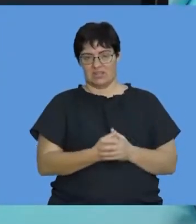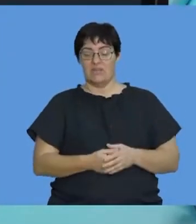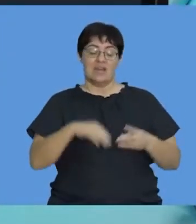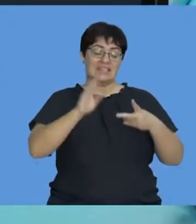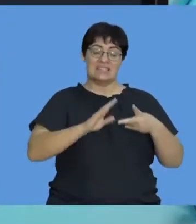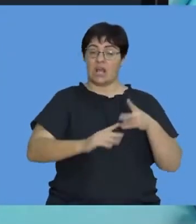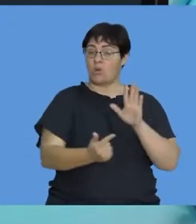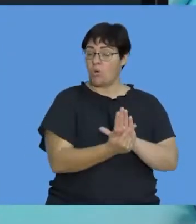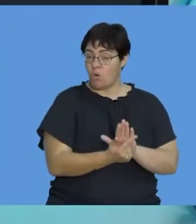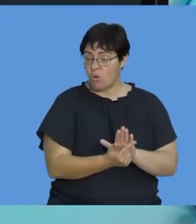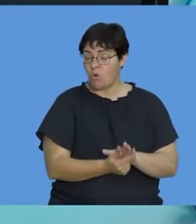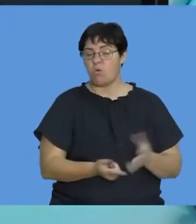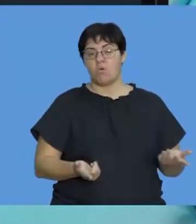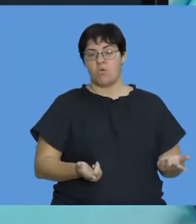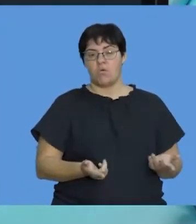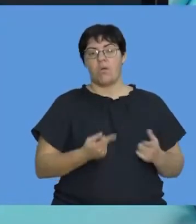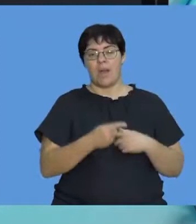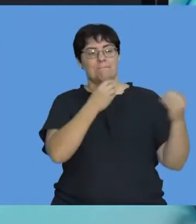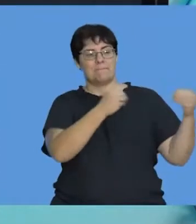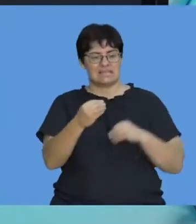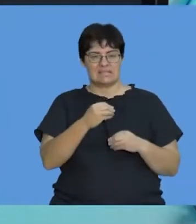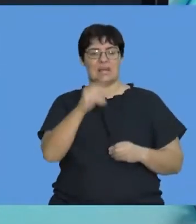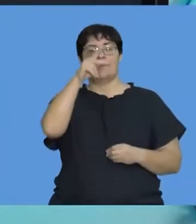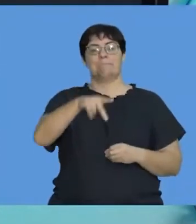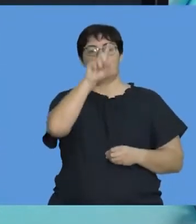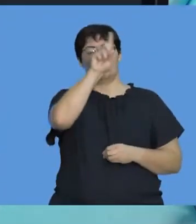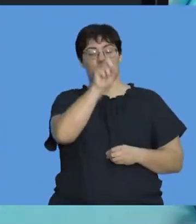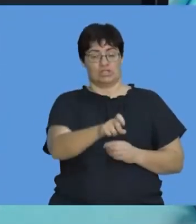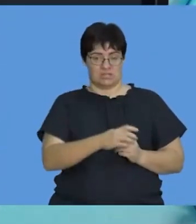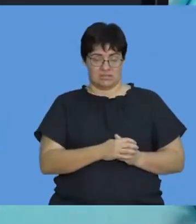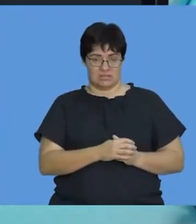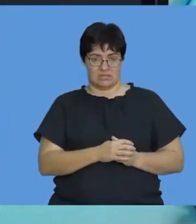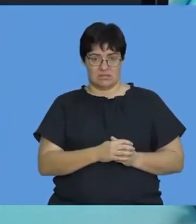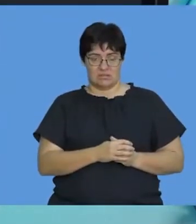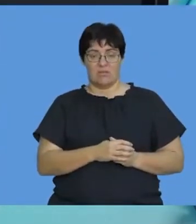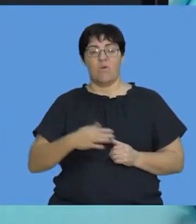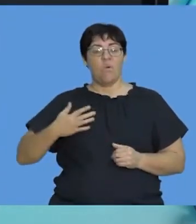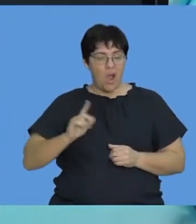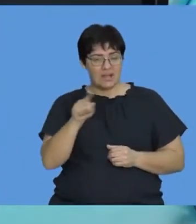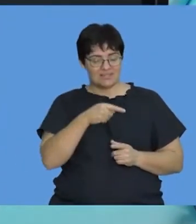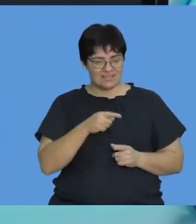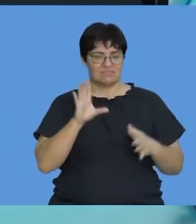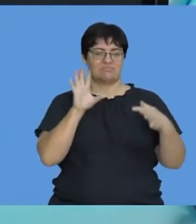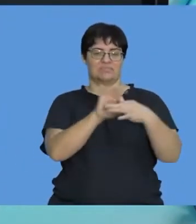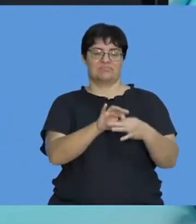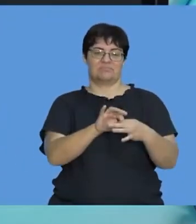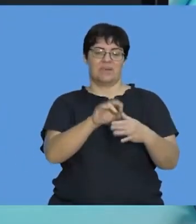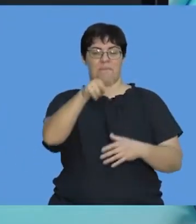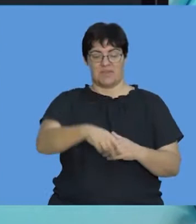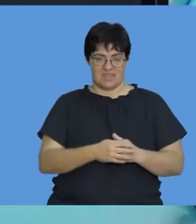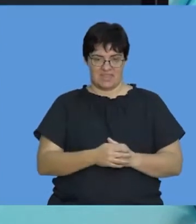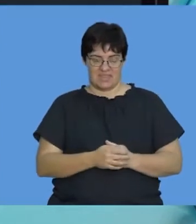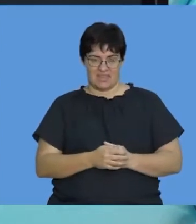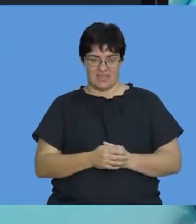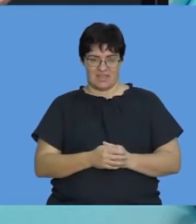if they're going to ask Newton's second law while busy with a momentum question, they'll want it in terms of momentum. But of